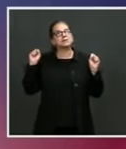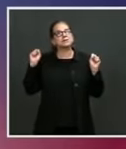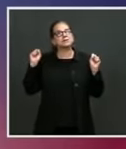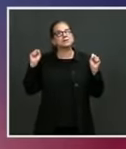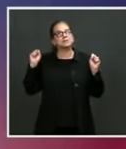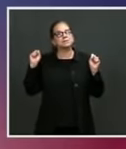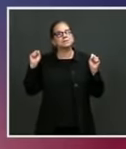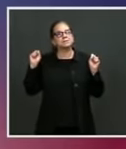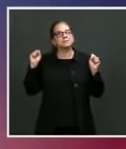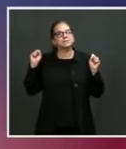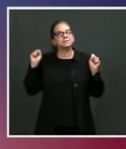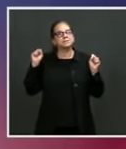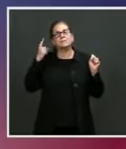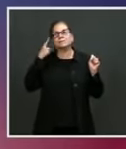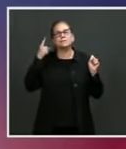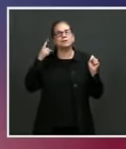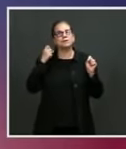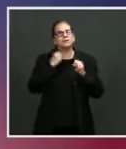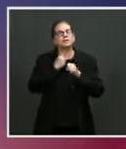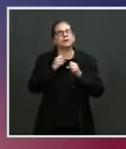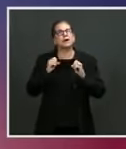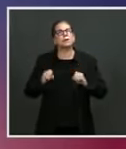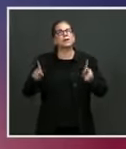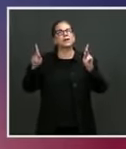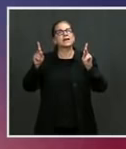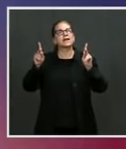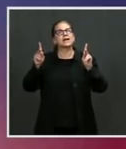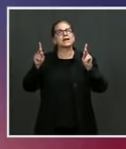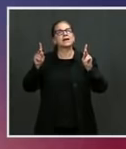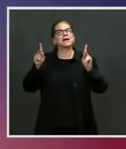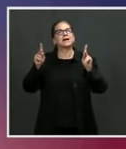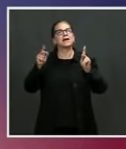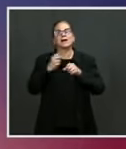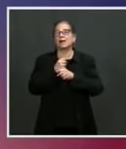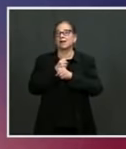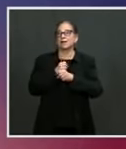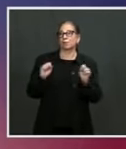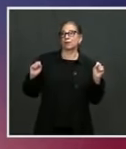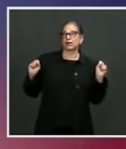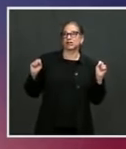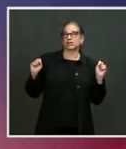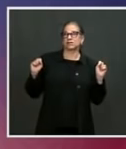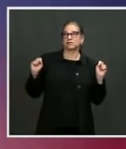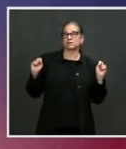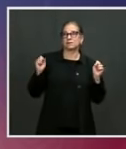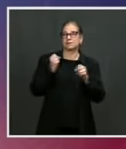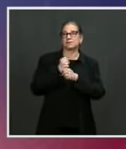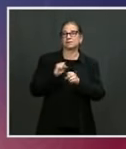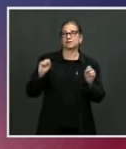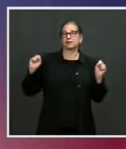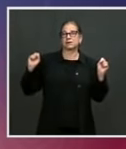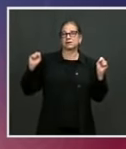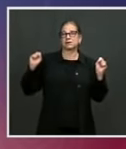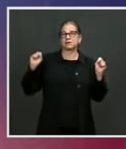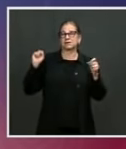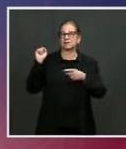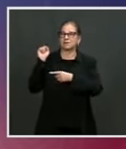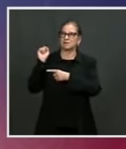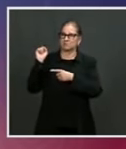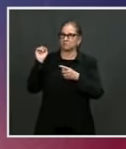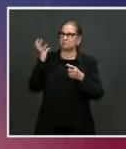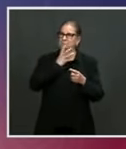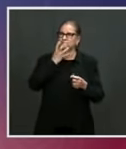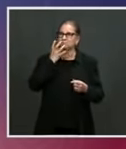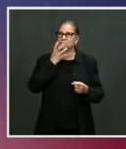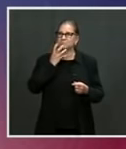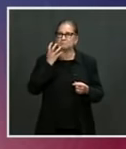more likely to come to pass in a democracy than an autocracy. If every person is